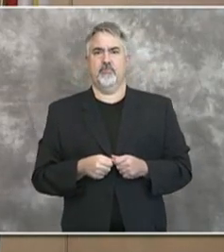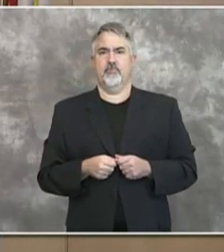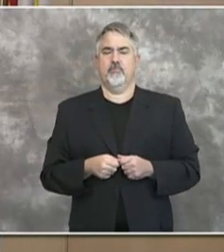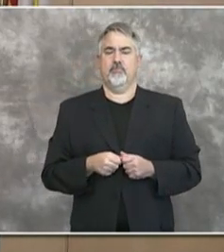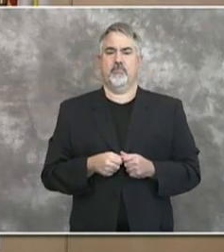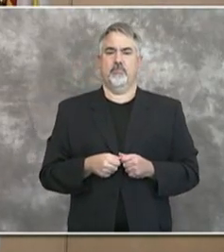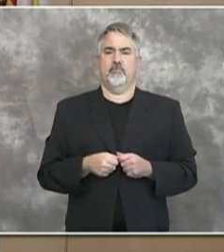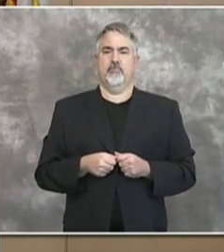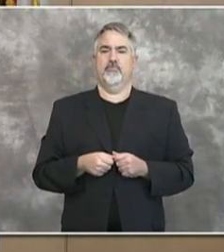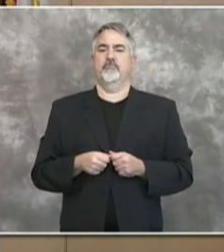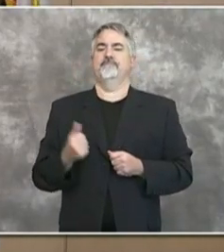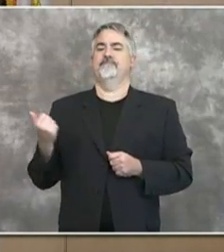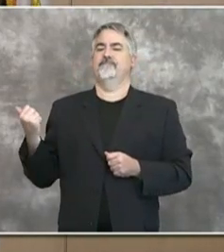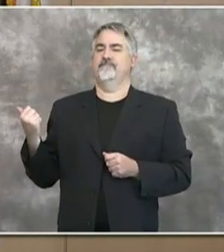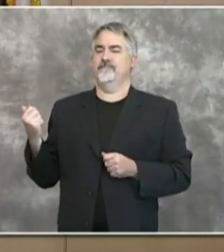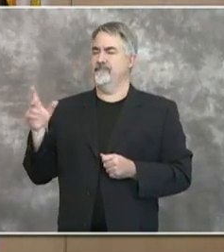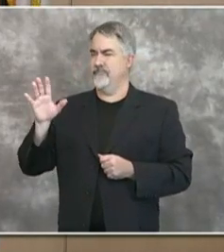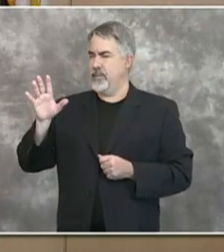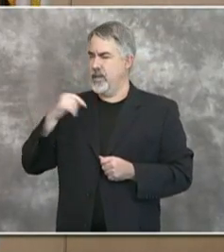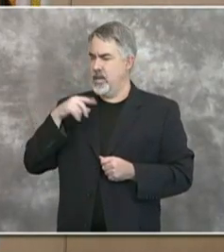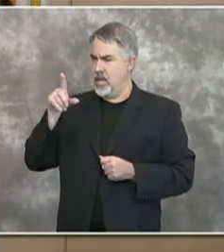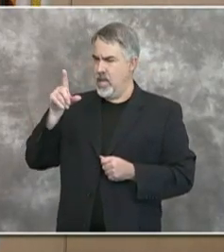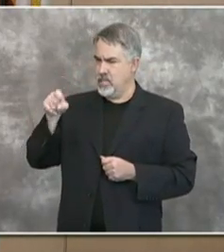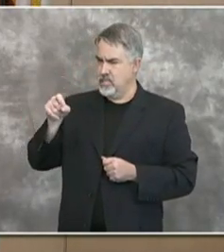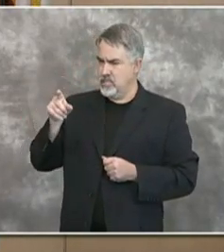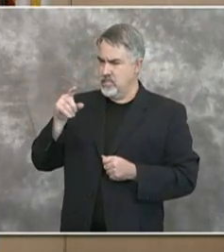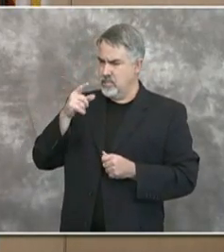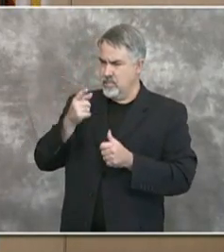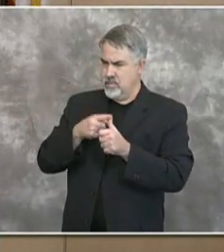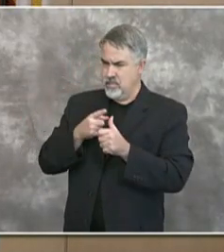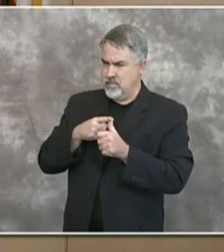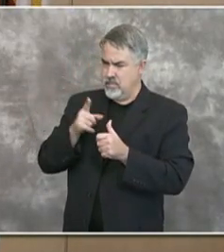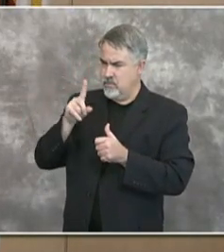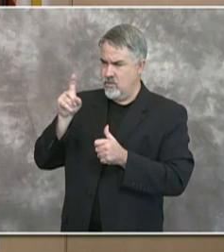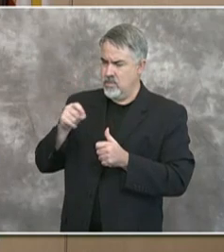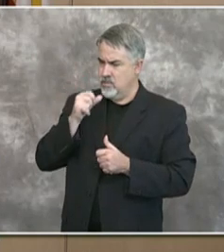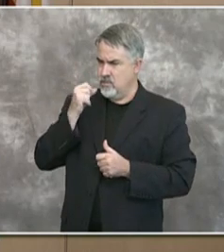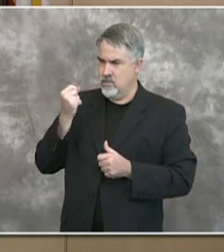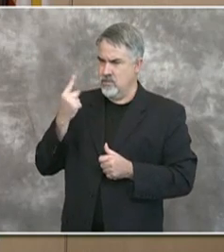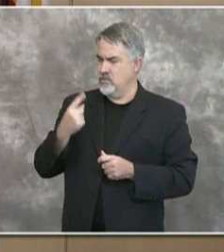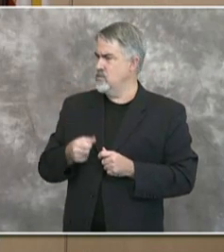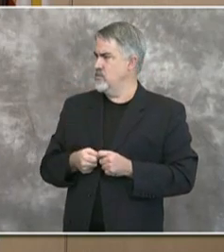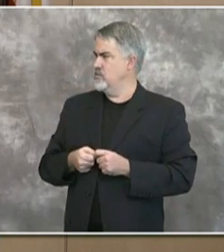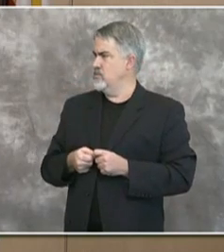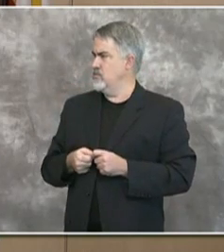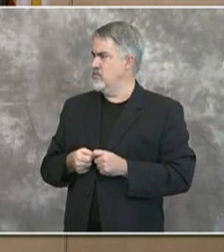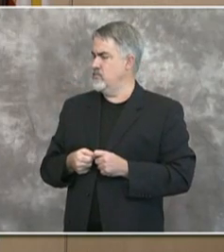I'm sorry, but I'm going to have to ask you to repeat the first part of the question again because I didn't hear you.